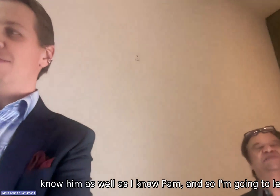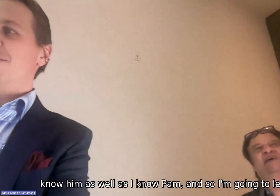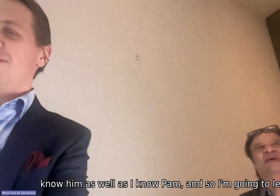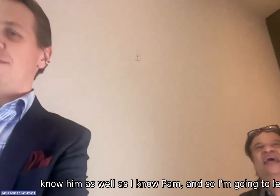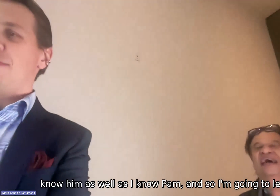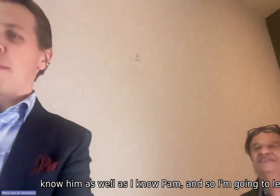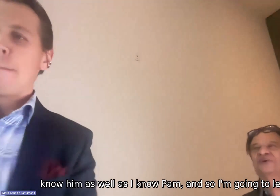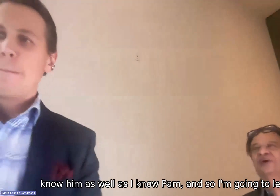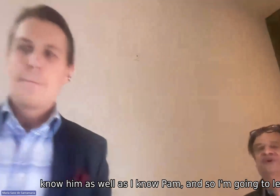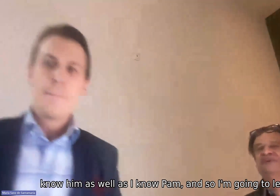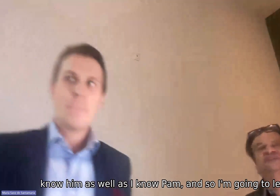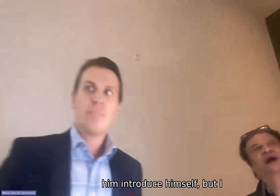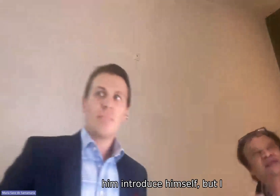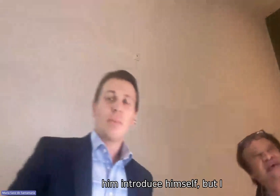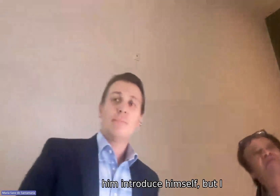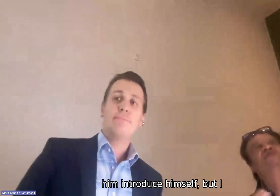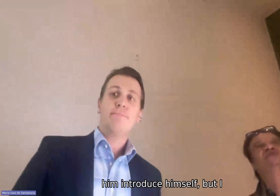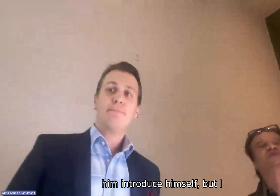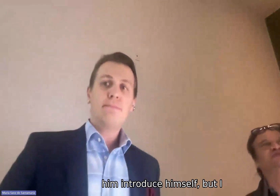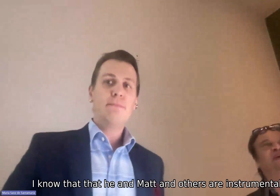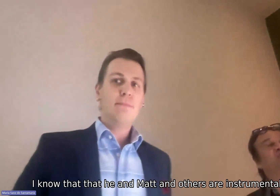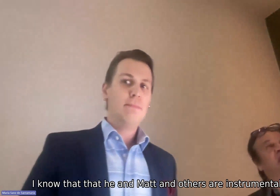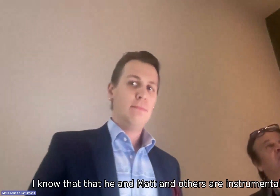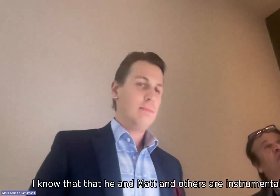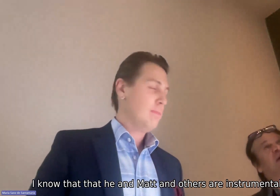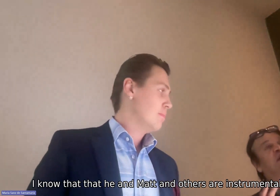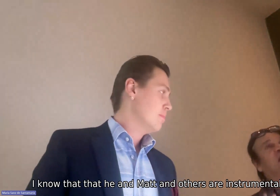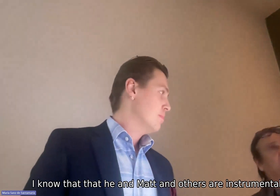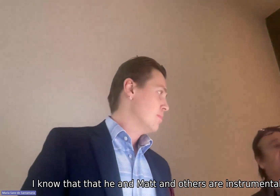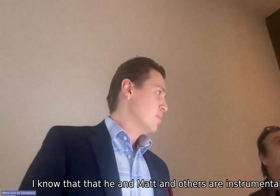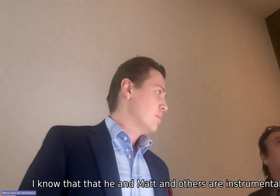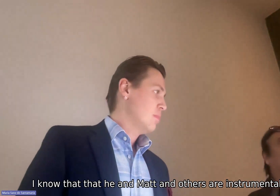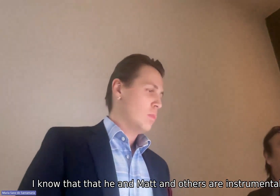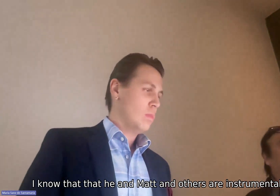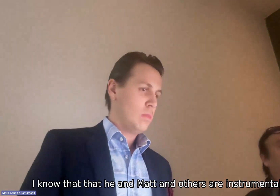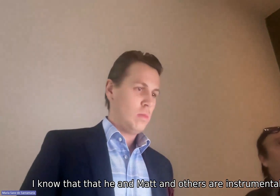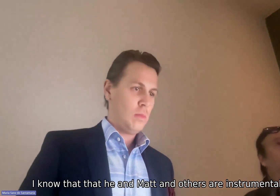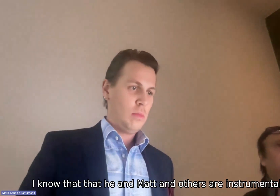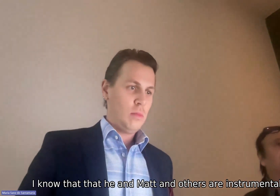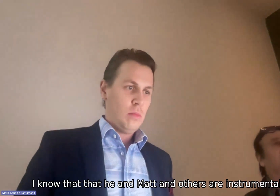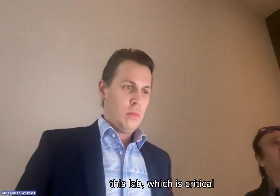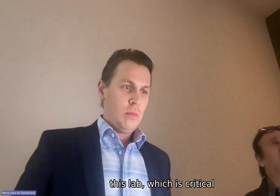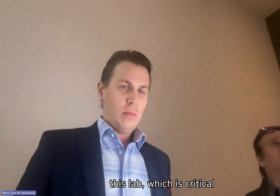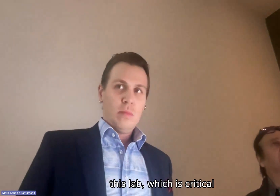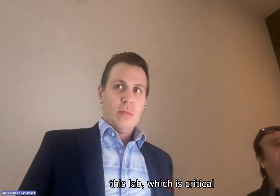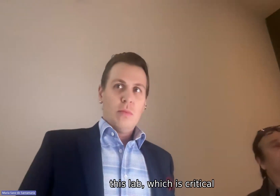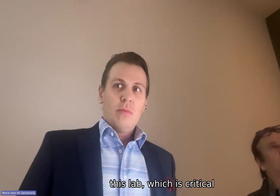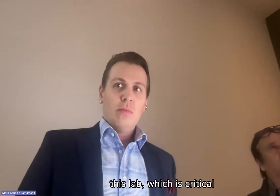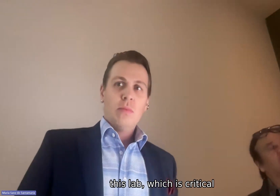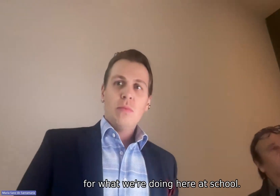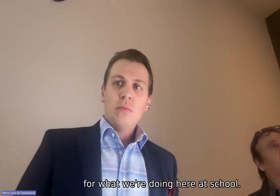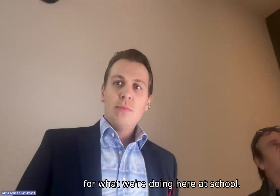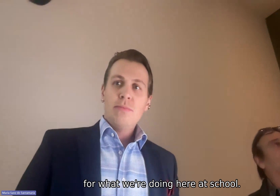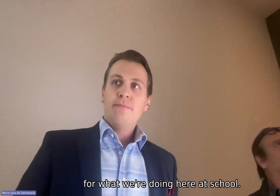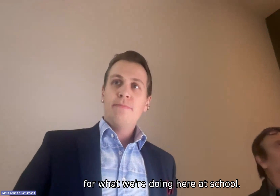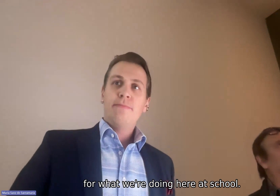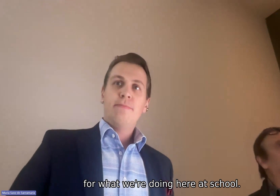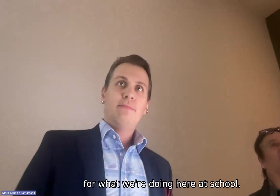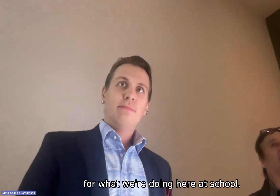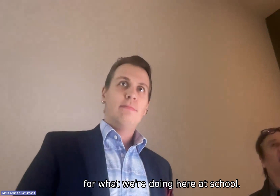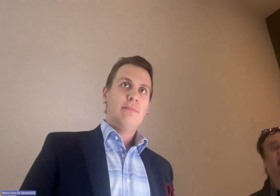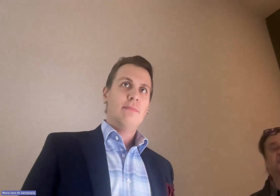as I know Pam, and so I'm going to let him introduce himself. But I know that he and Matt and others are instrumental in this lab, which is critical for